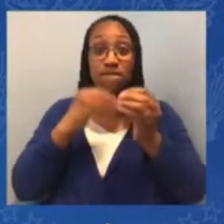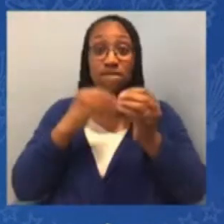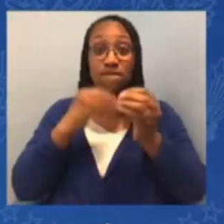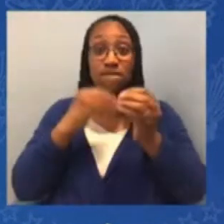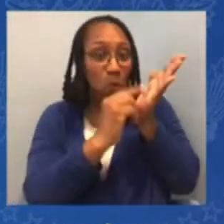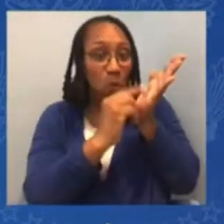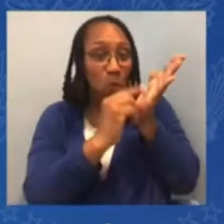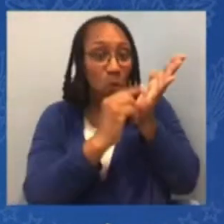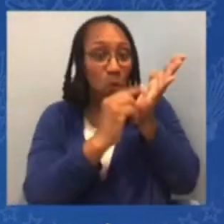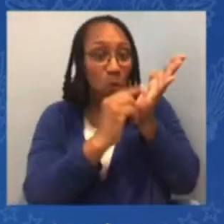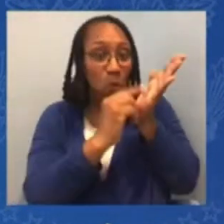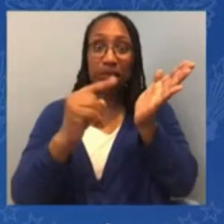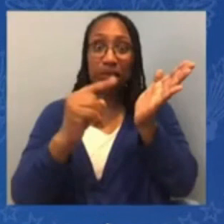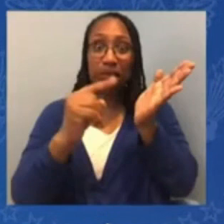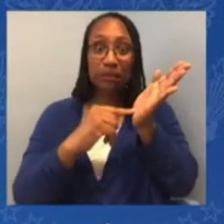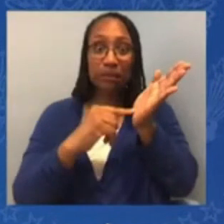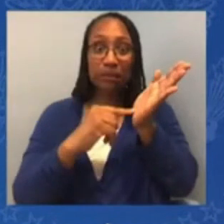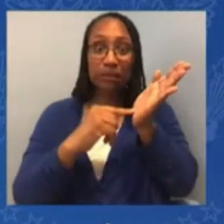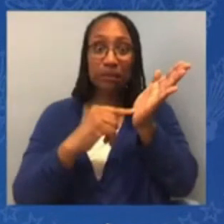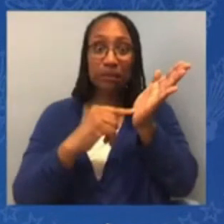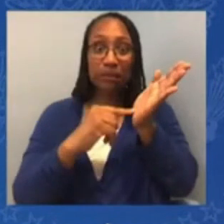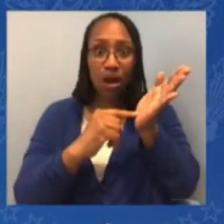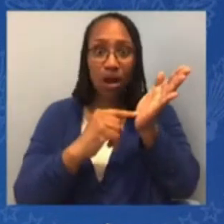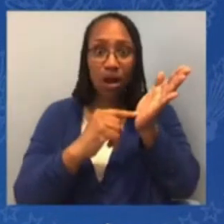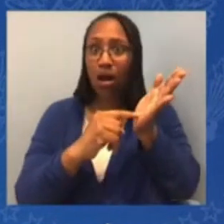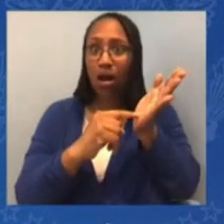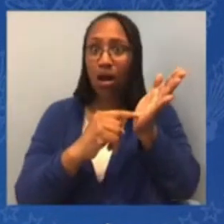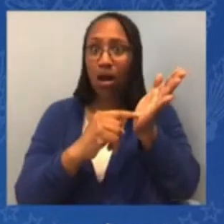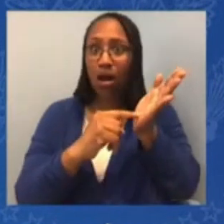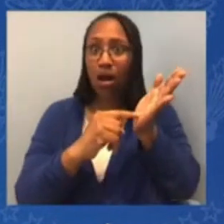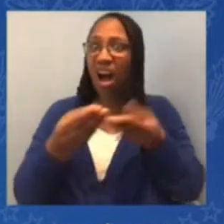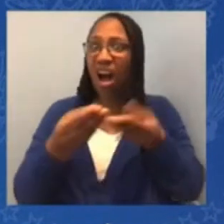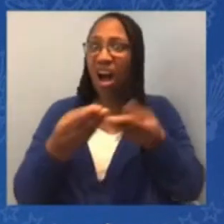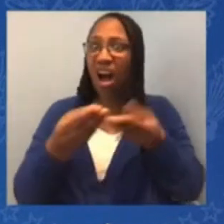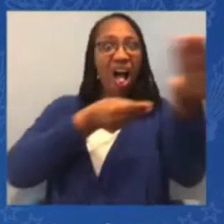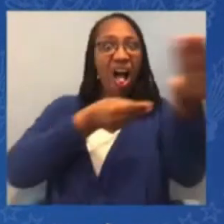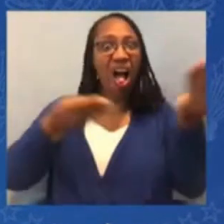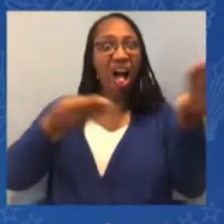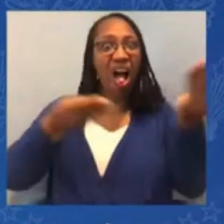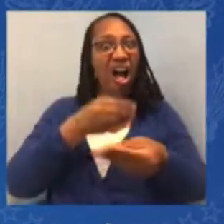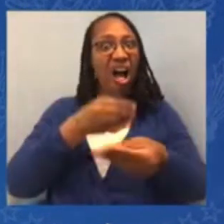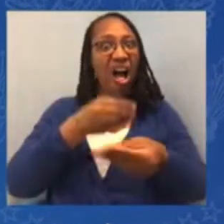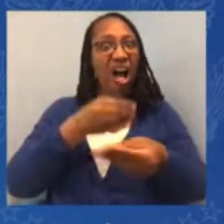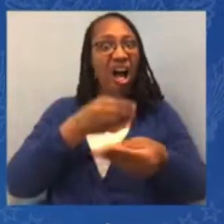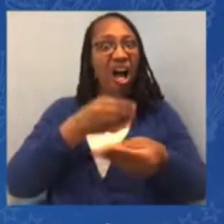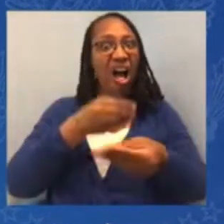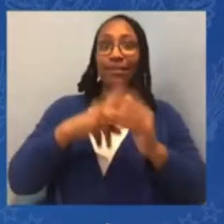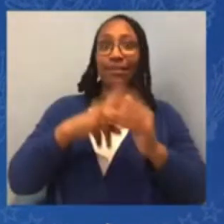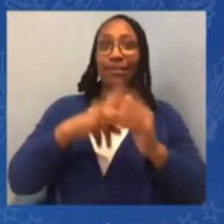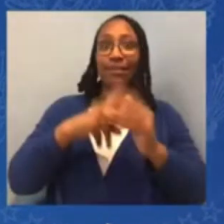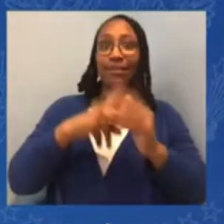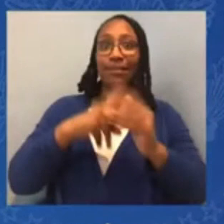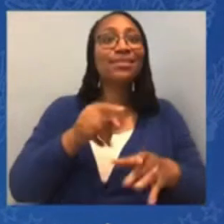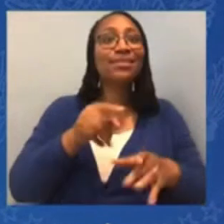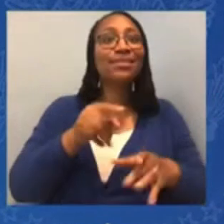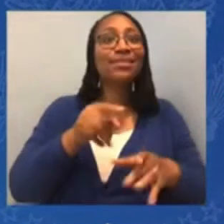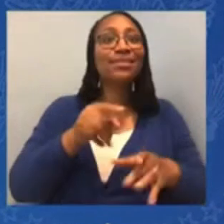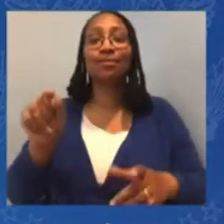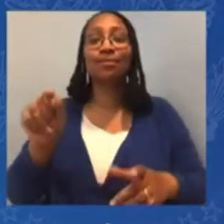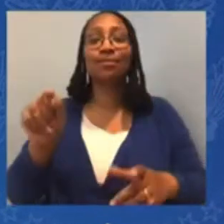It made it harder for people to buy stabilized braces. Put a pistol on a brace, it turns into a